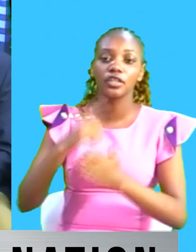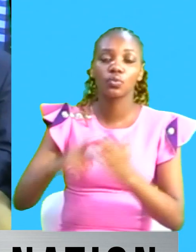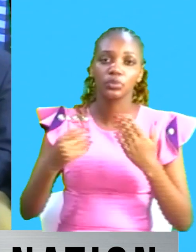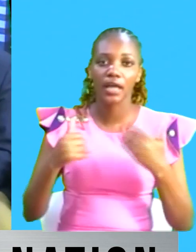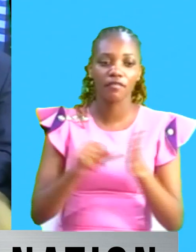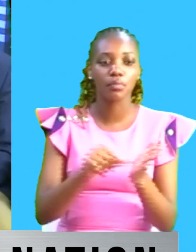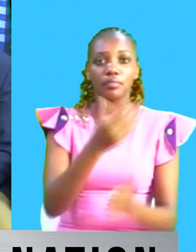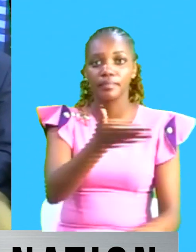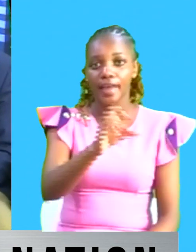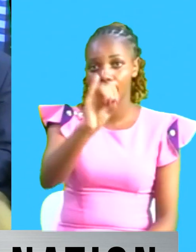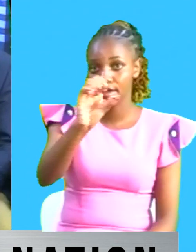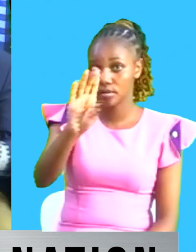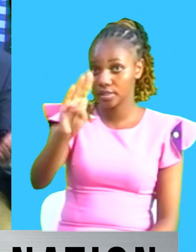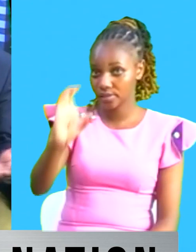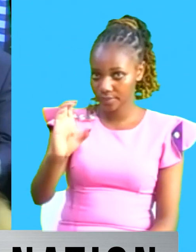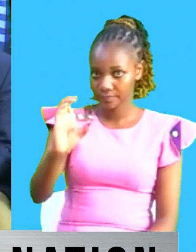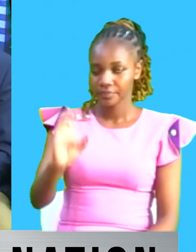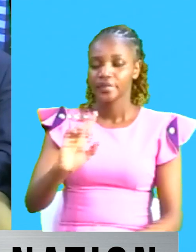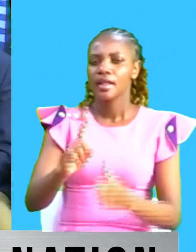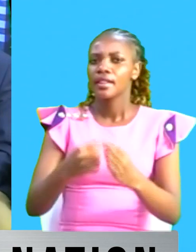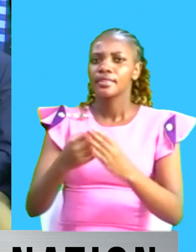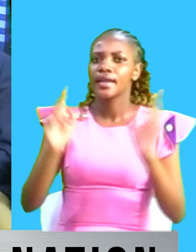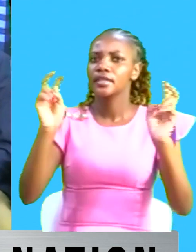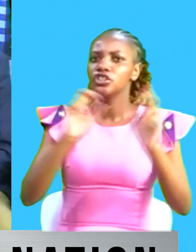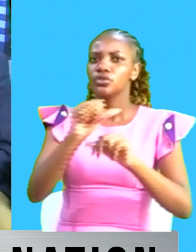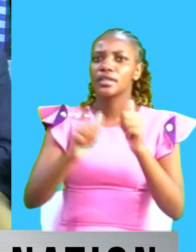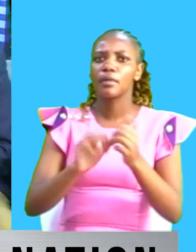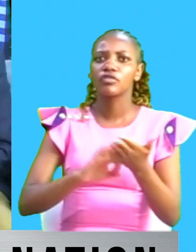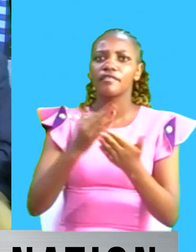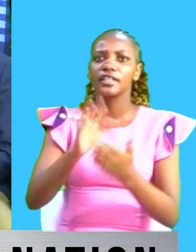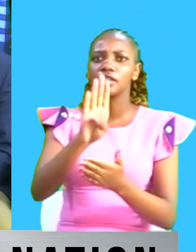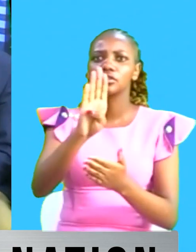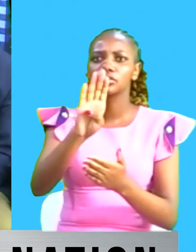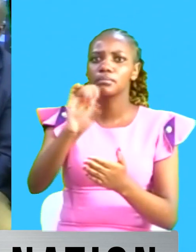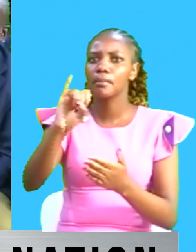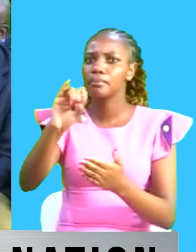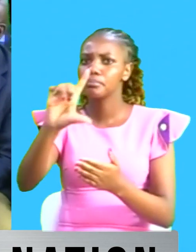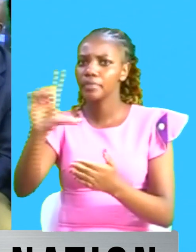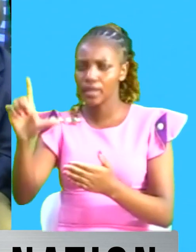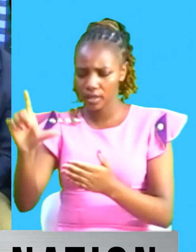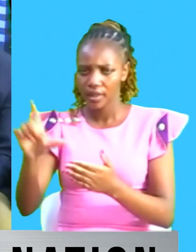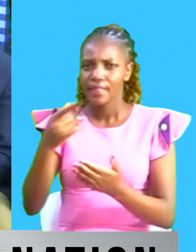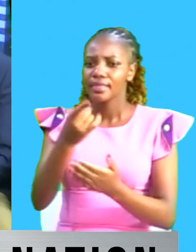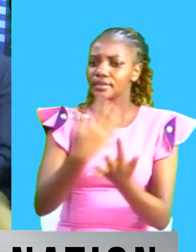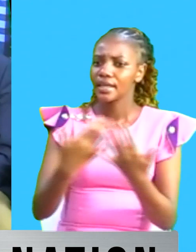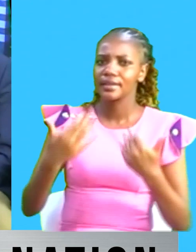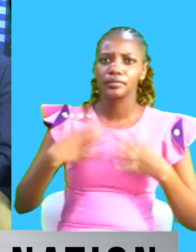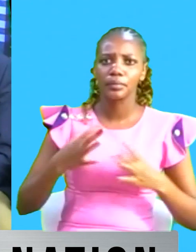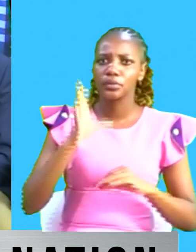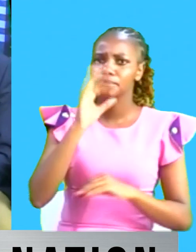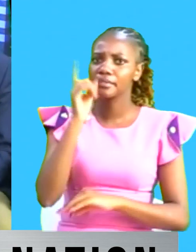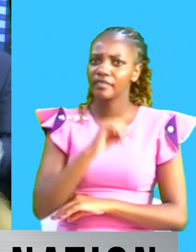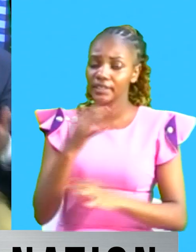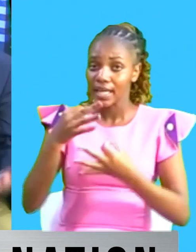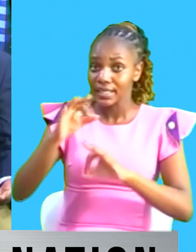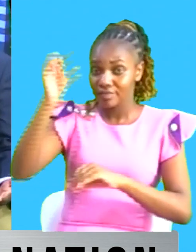Jonah. Yeah. Issues about the finance bill being suspended, Jonah. These were things that people had spoken about. If